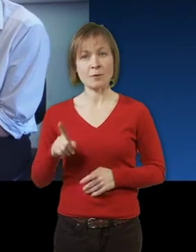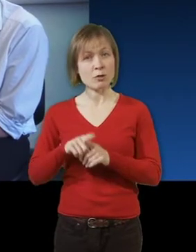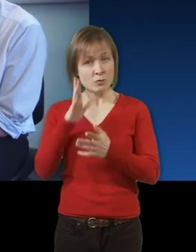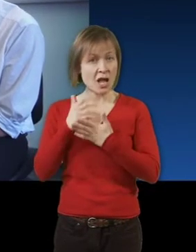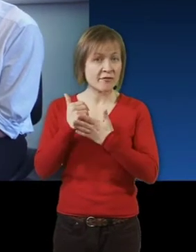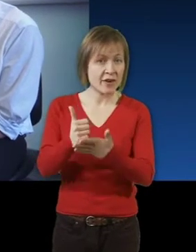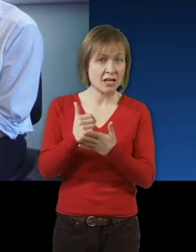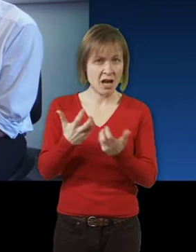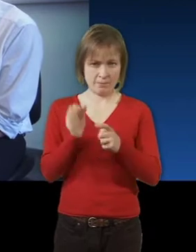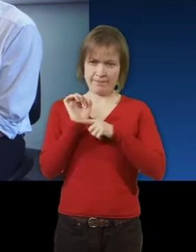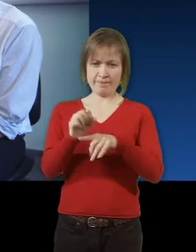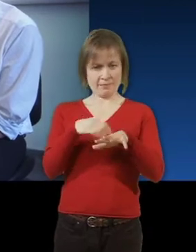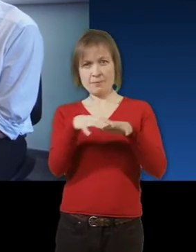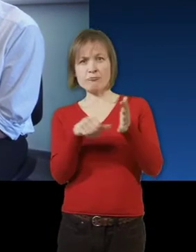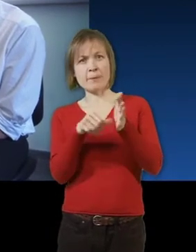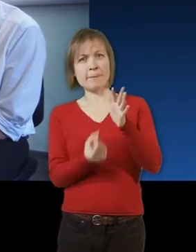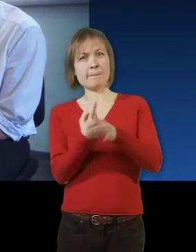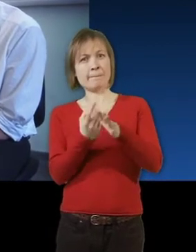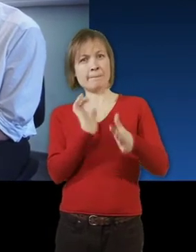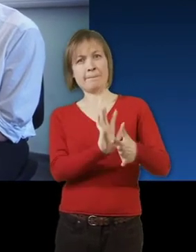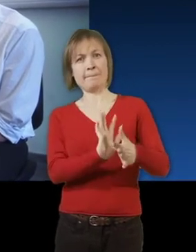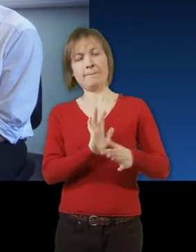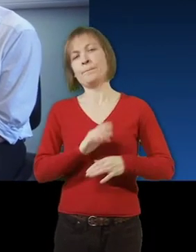They also advise on how to avoid these problems.